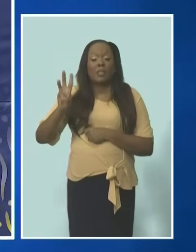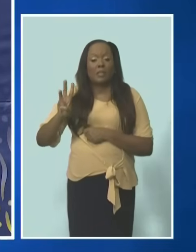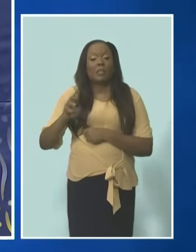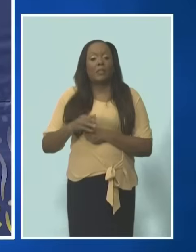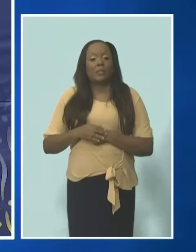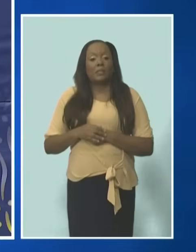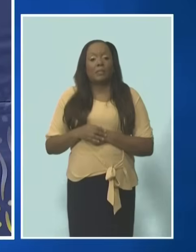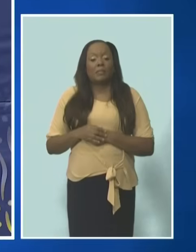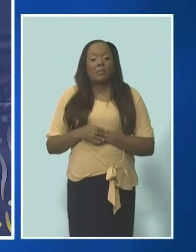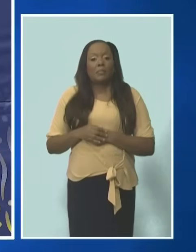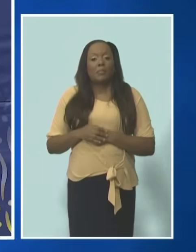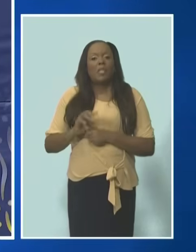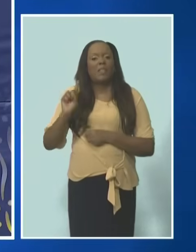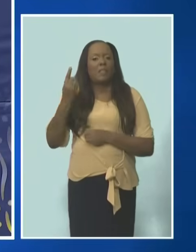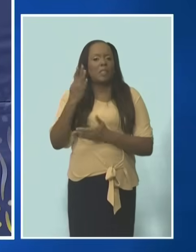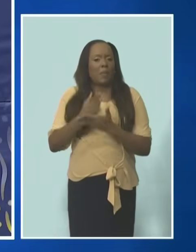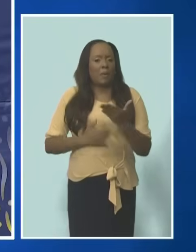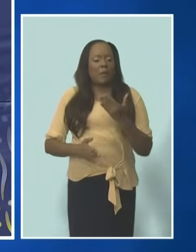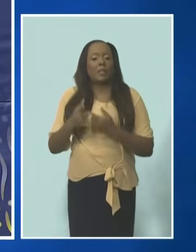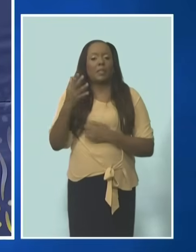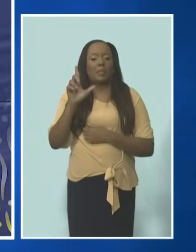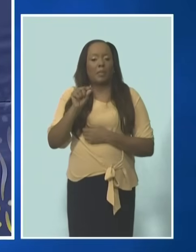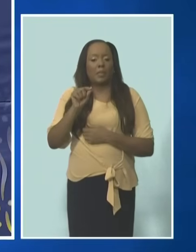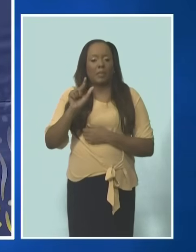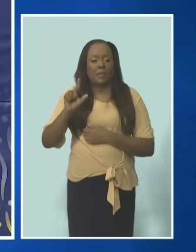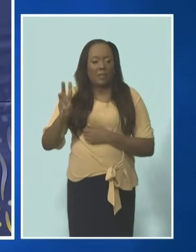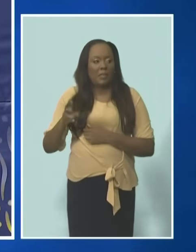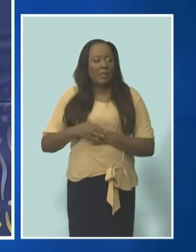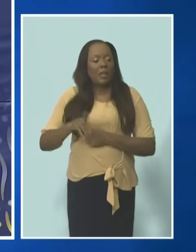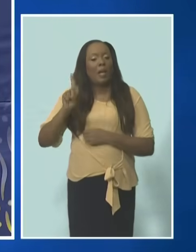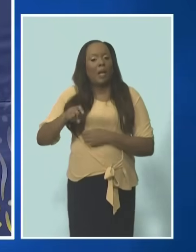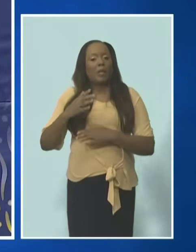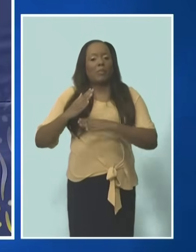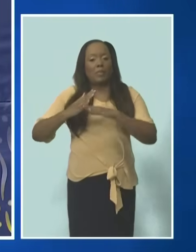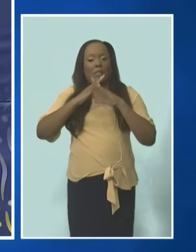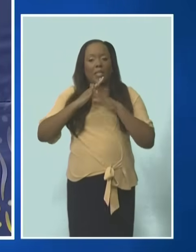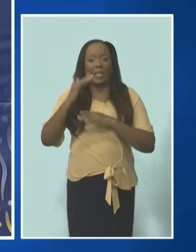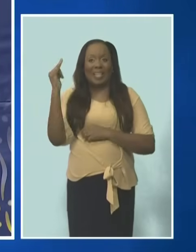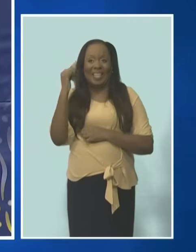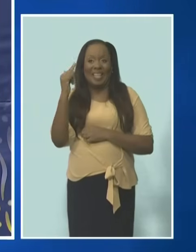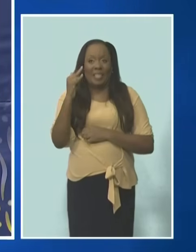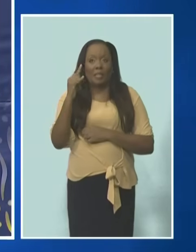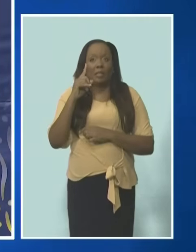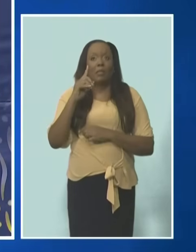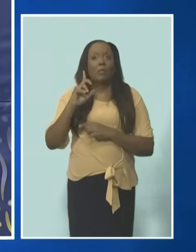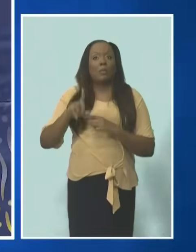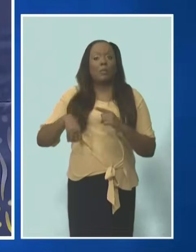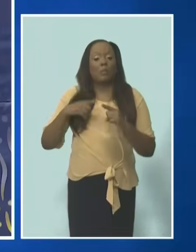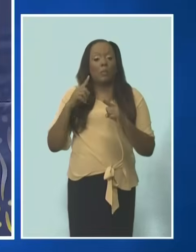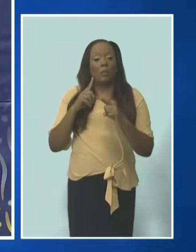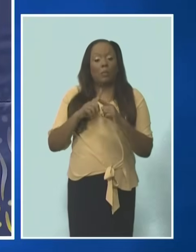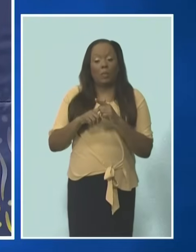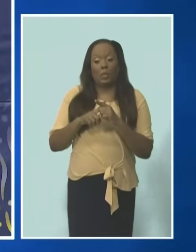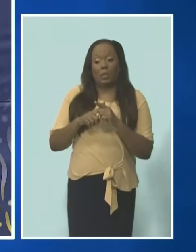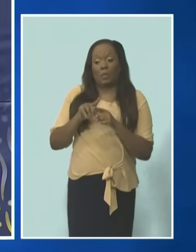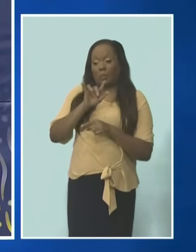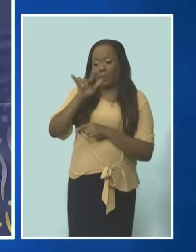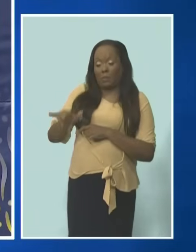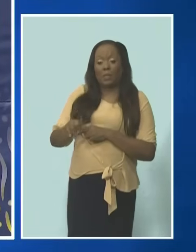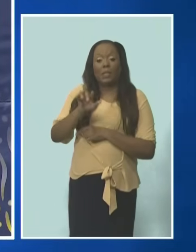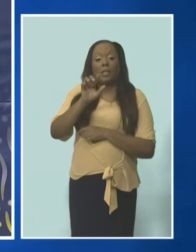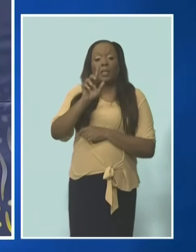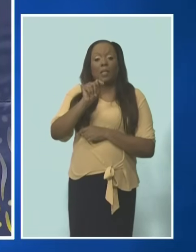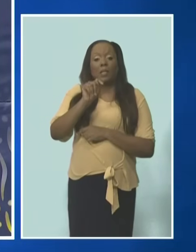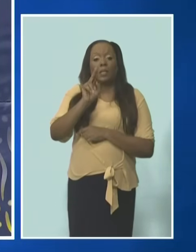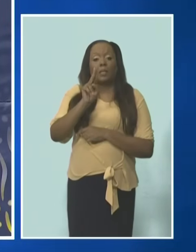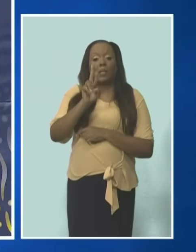in fairness, because you had to take care of business to protect the aircraft in the Turks and Caicos from the hurricane season,